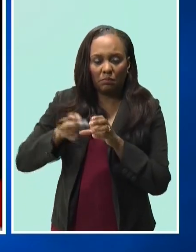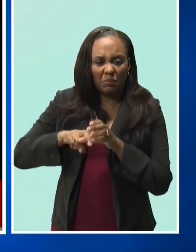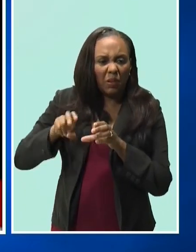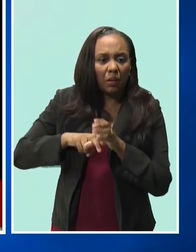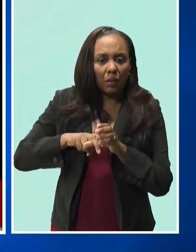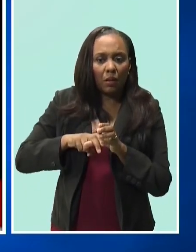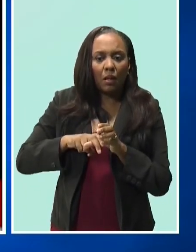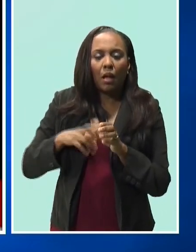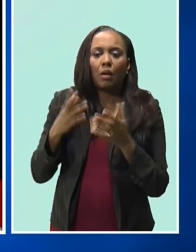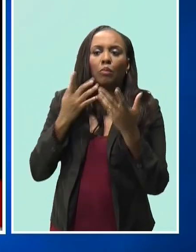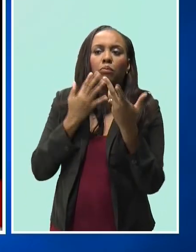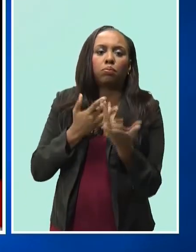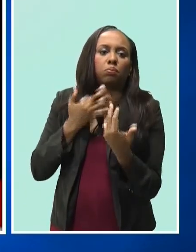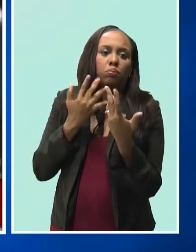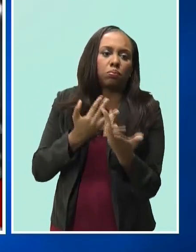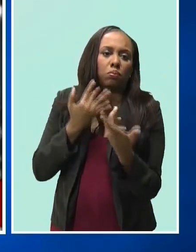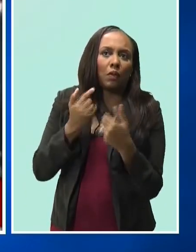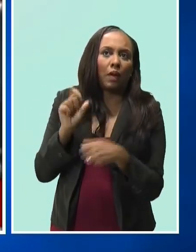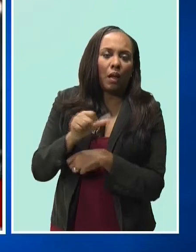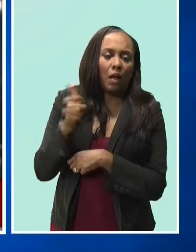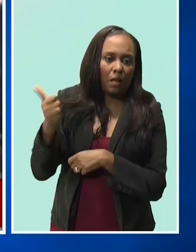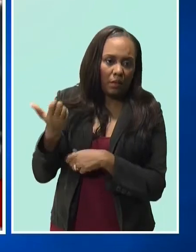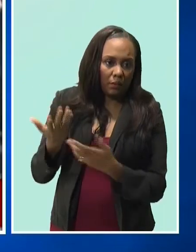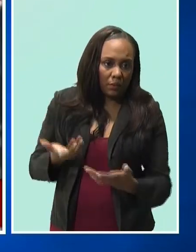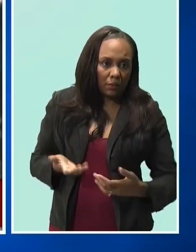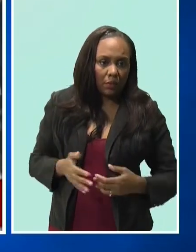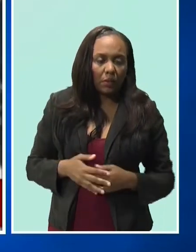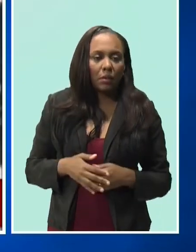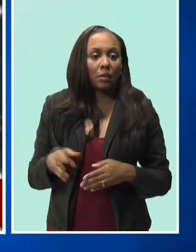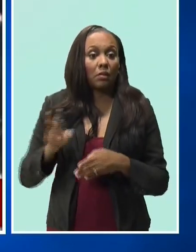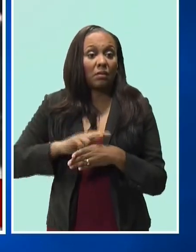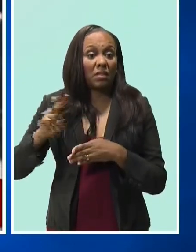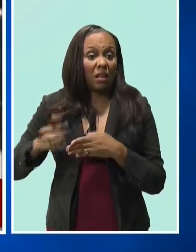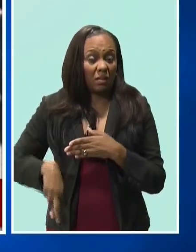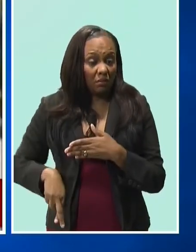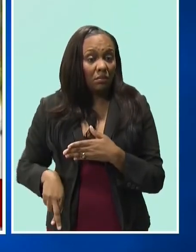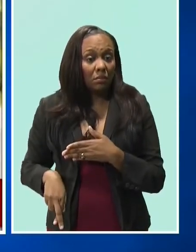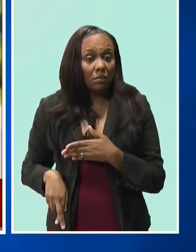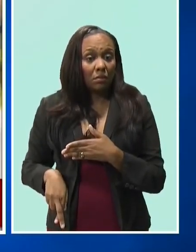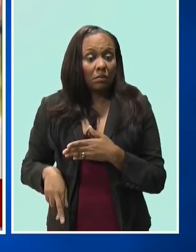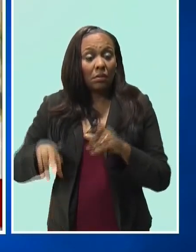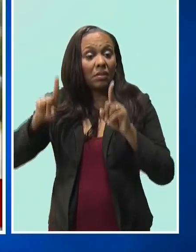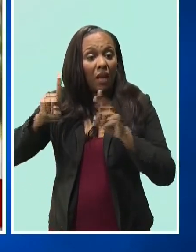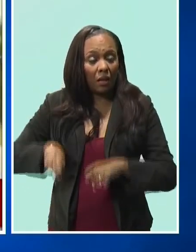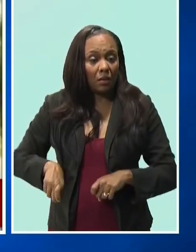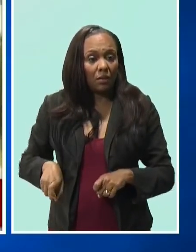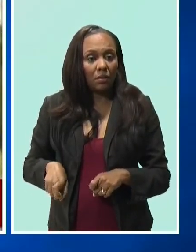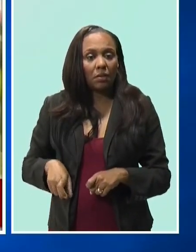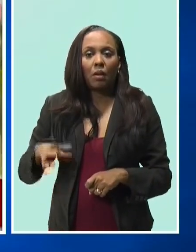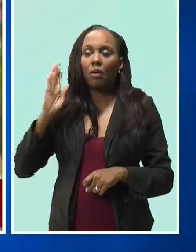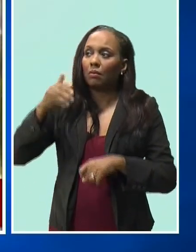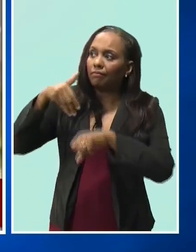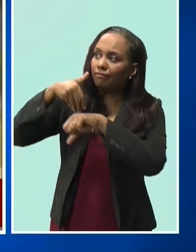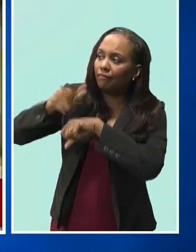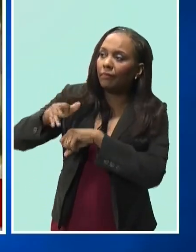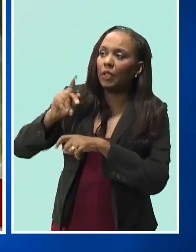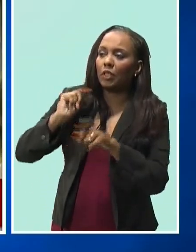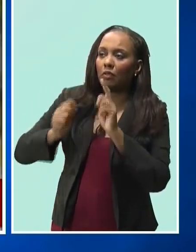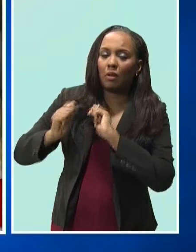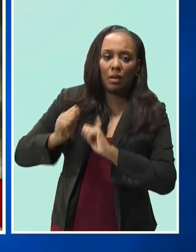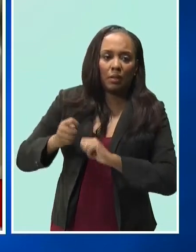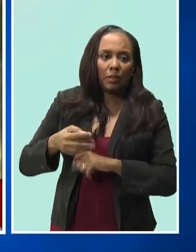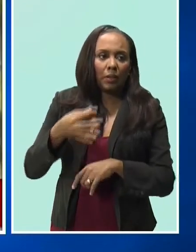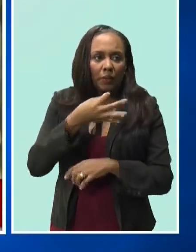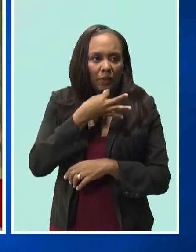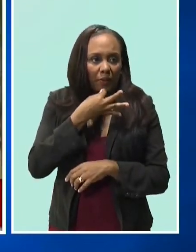board and were awaiting the others. The results from the tests taken in Barbados will be sent to Trinidad as soon as